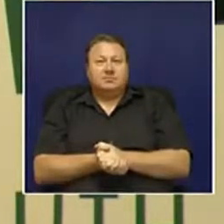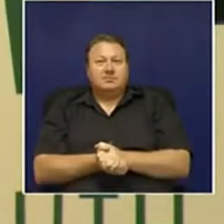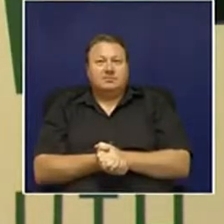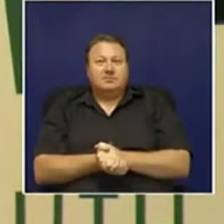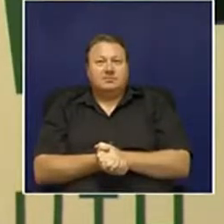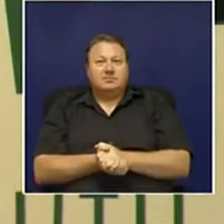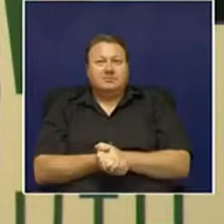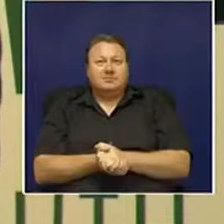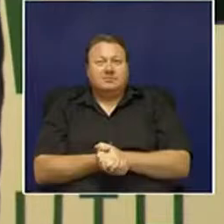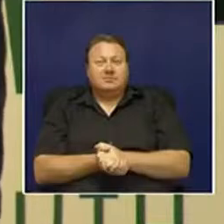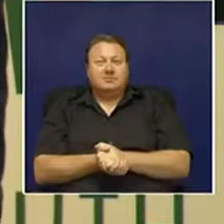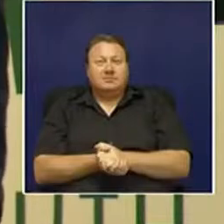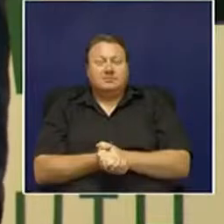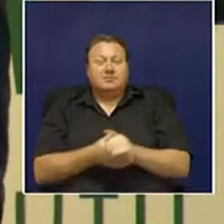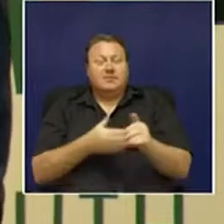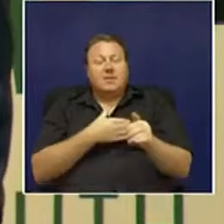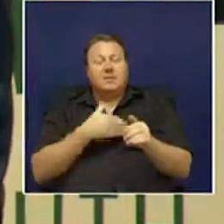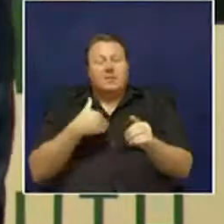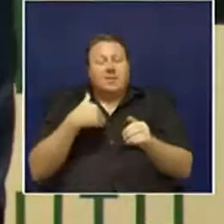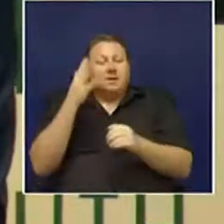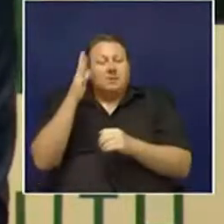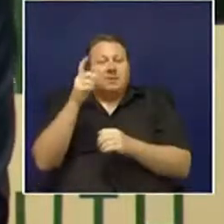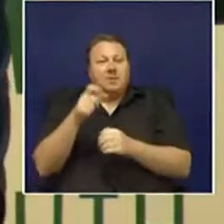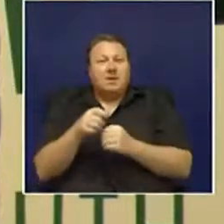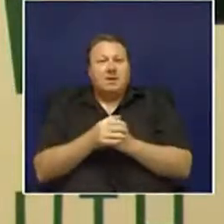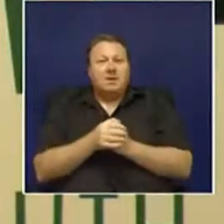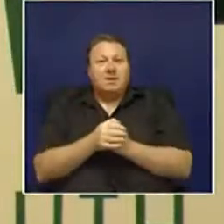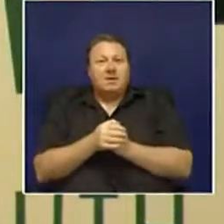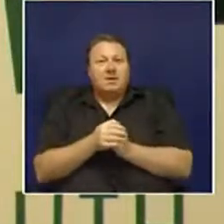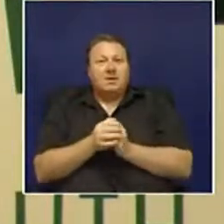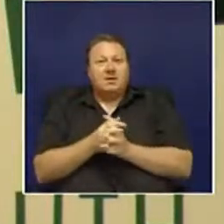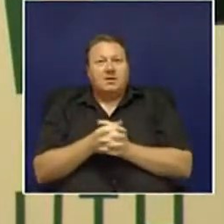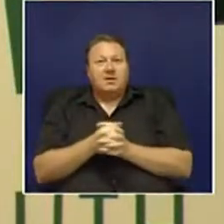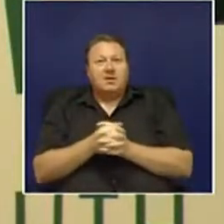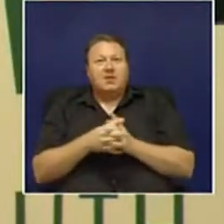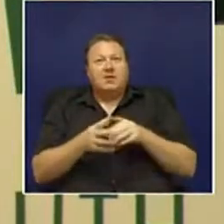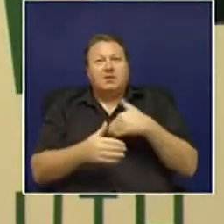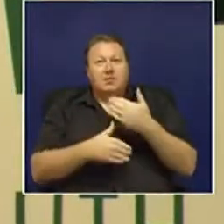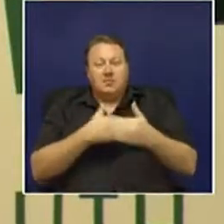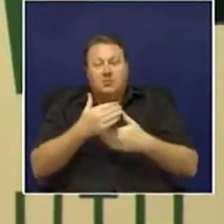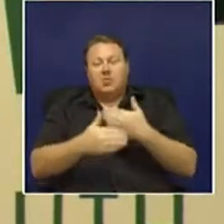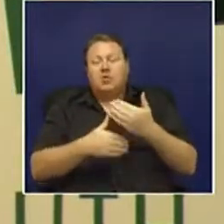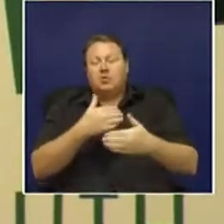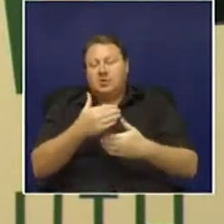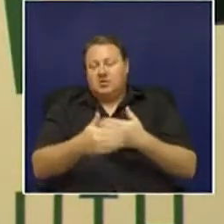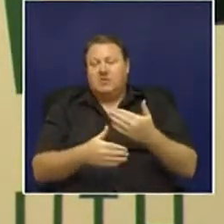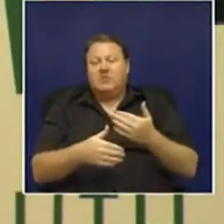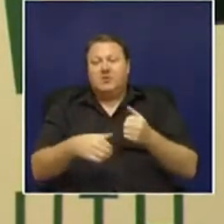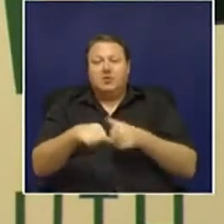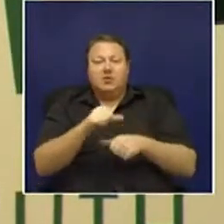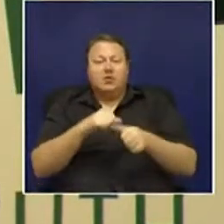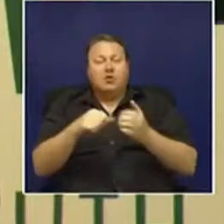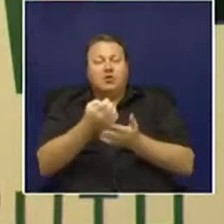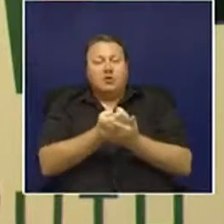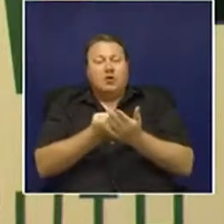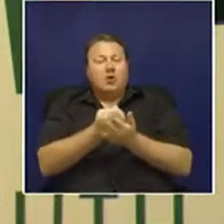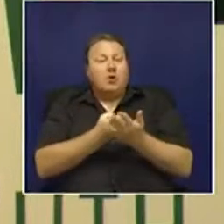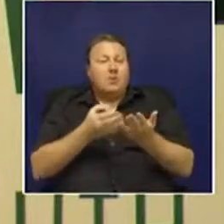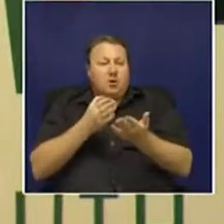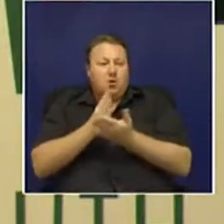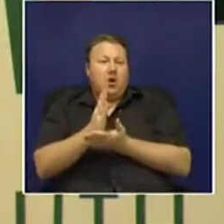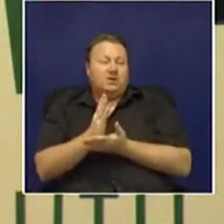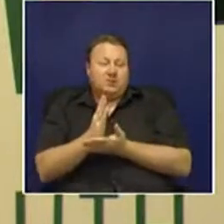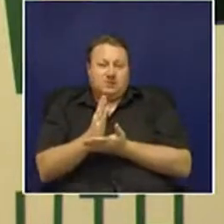Madam Speaker, progressive realization of the fundamental socio-economic rights enshrined in our Constitution